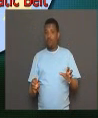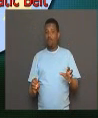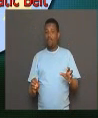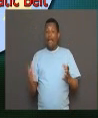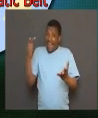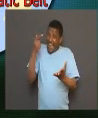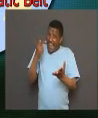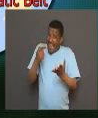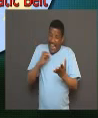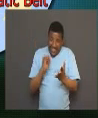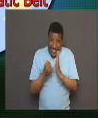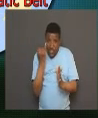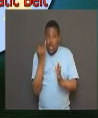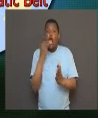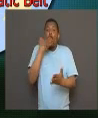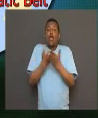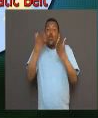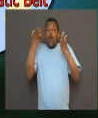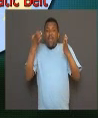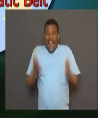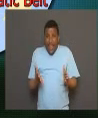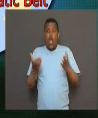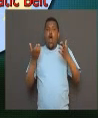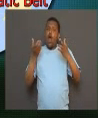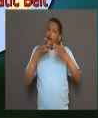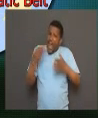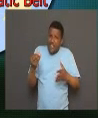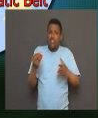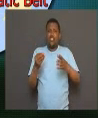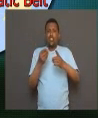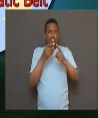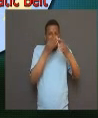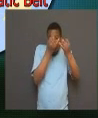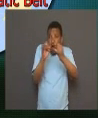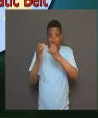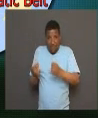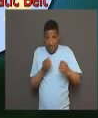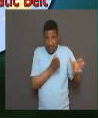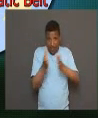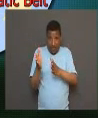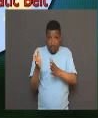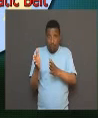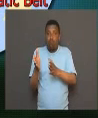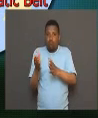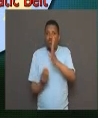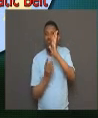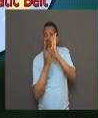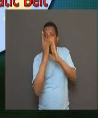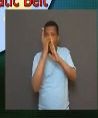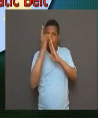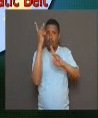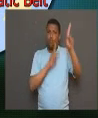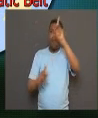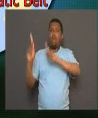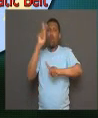It is economically and demographically the most developed